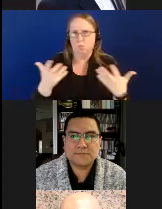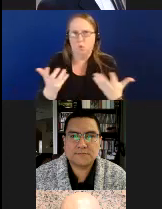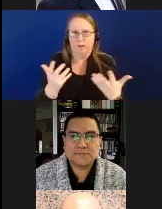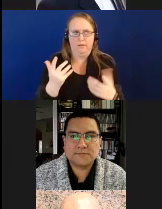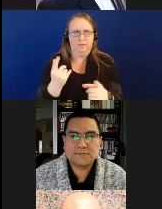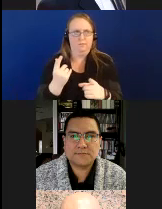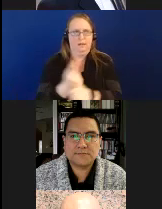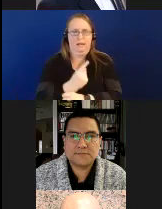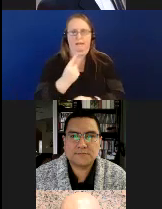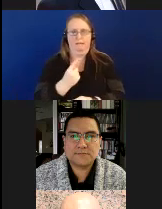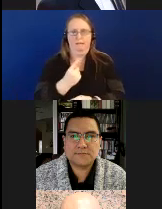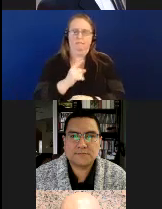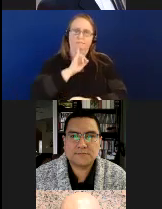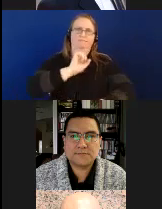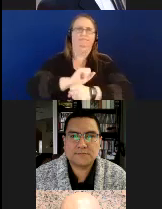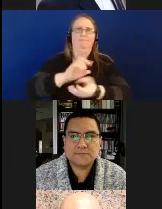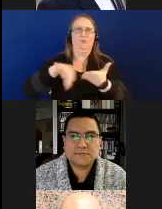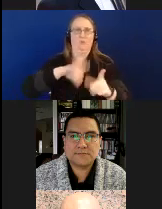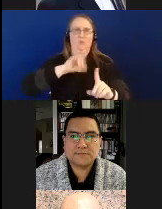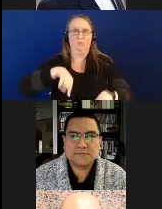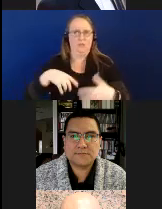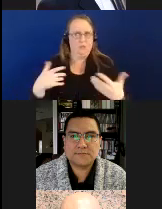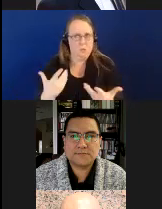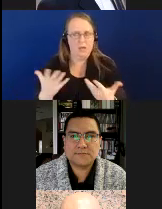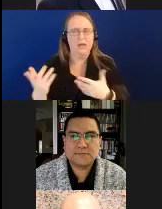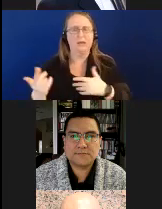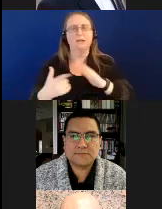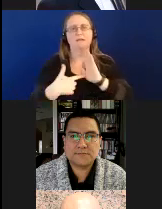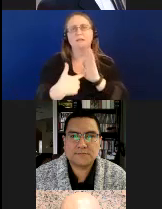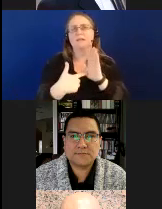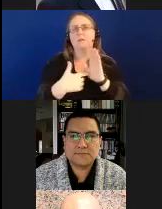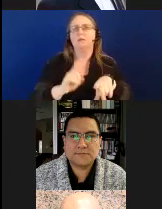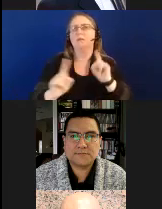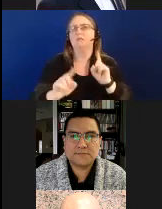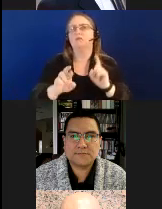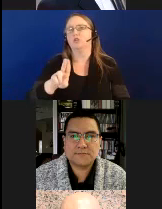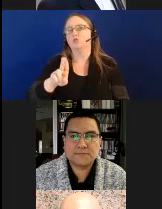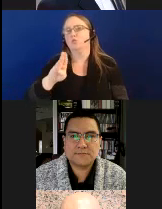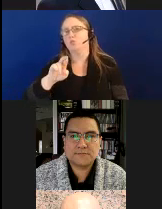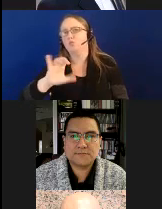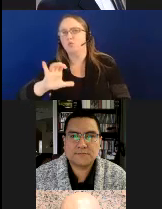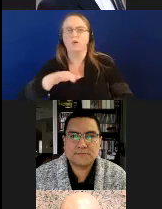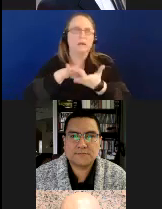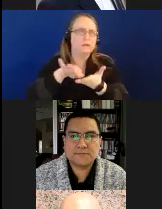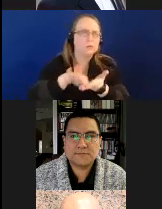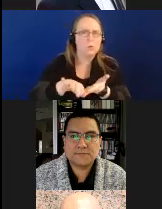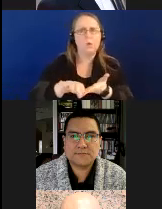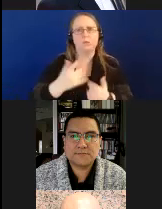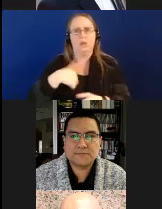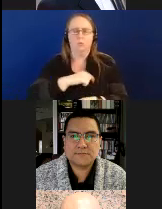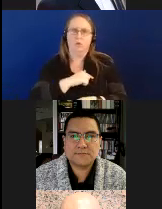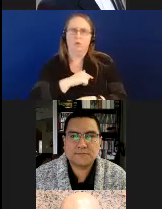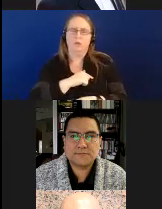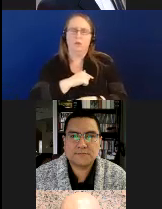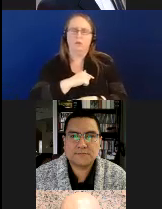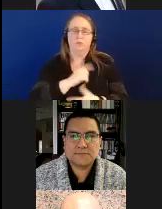student responses, what are some samples of all the different rubric scores, and we particularly, I think, have heard a lot